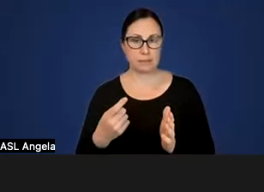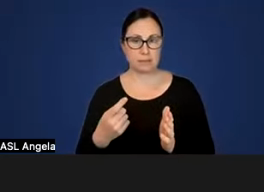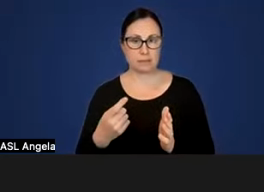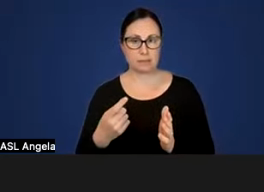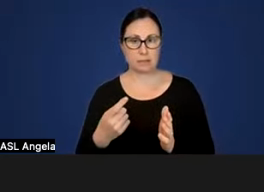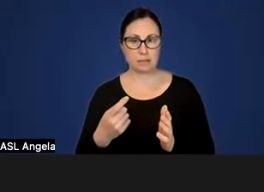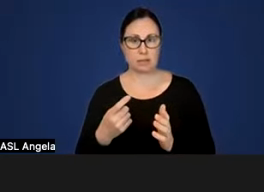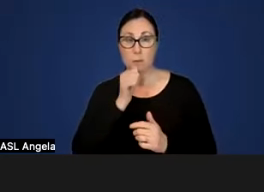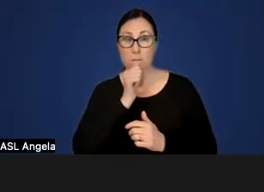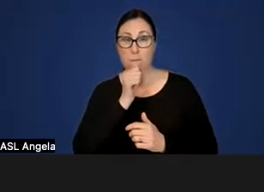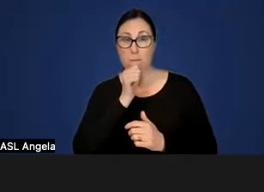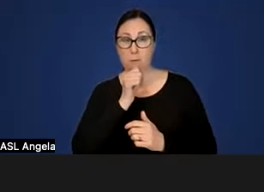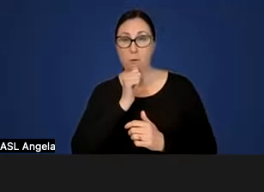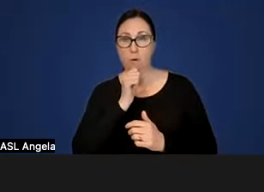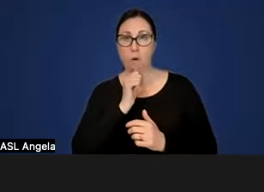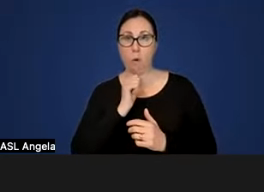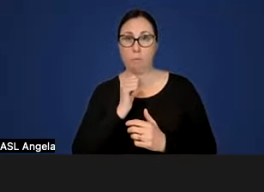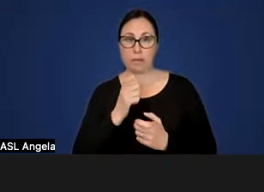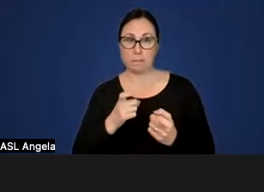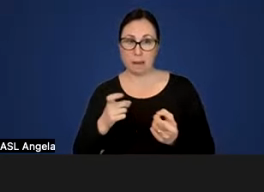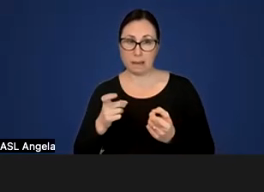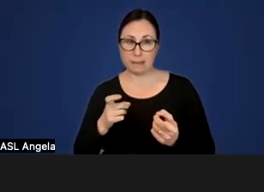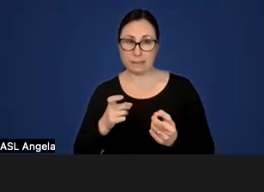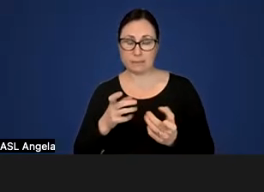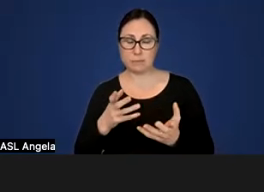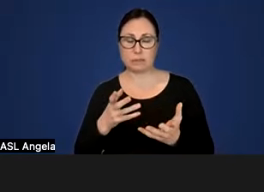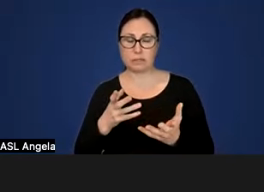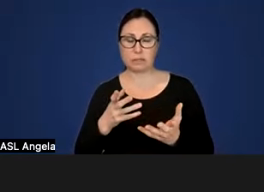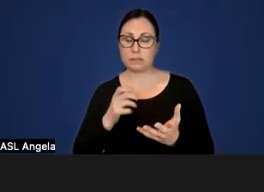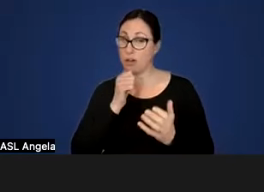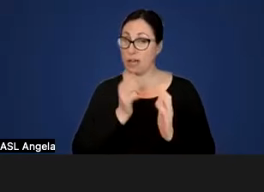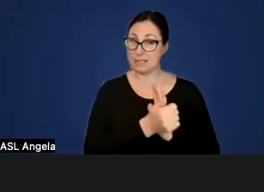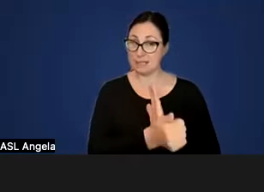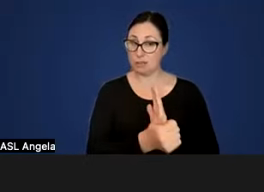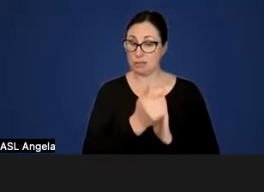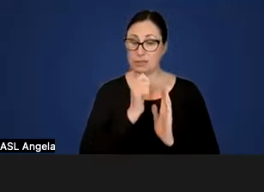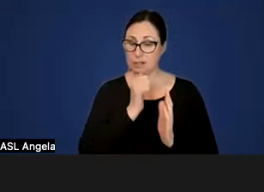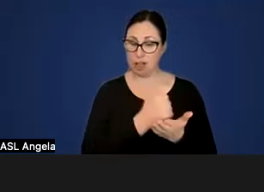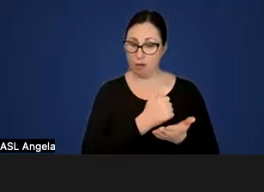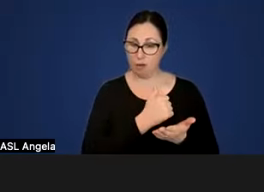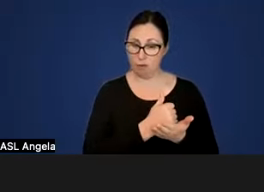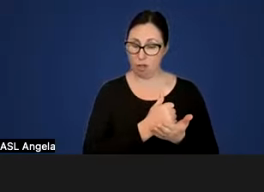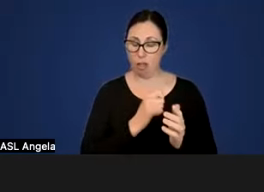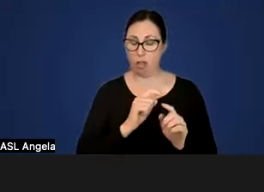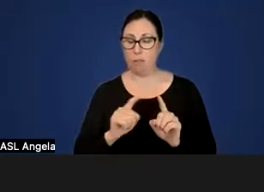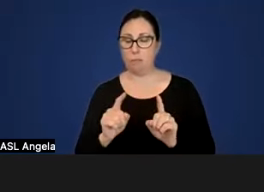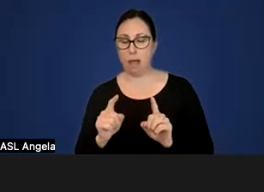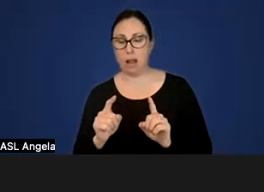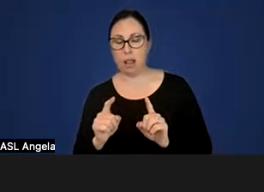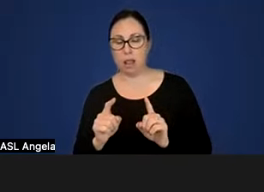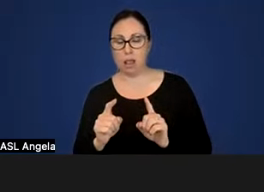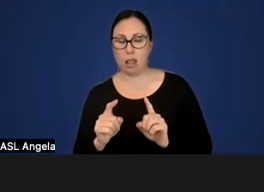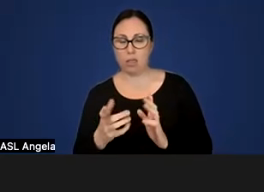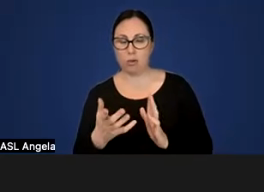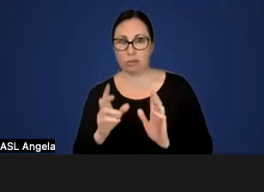not skills because they're not healthy or helpful, but those coping mechanisms can look like